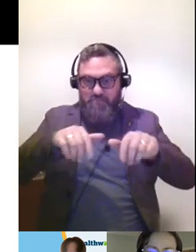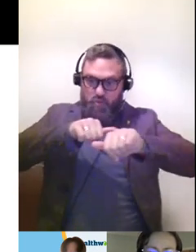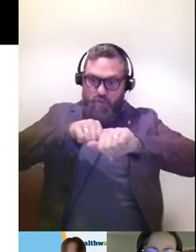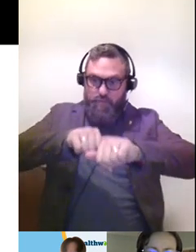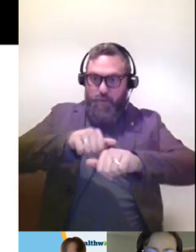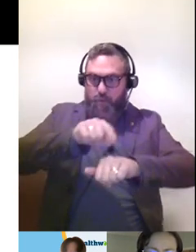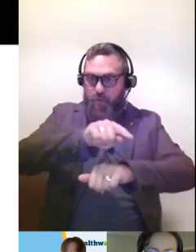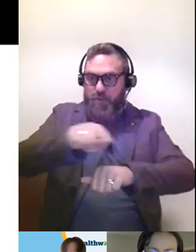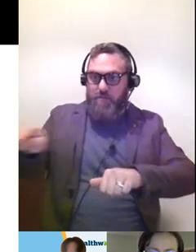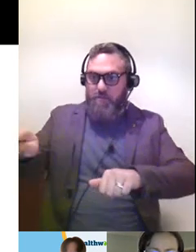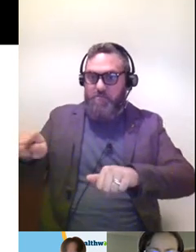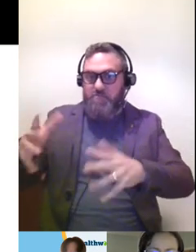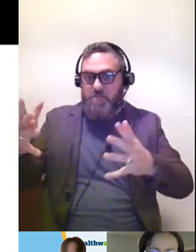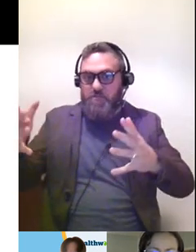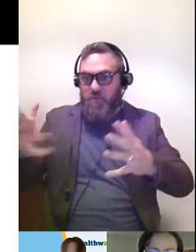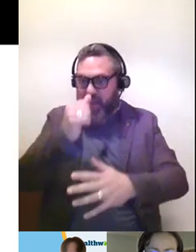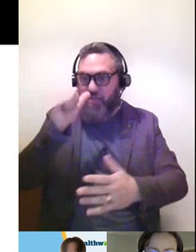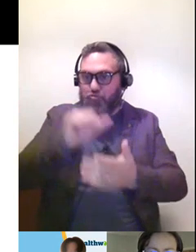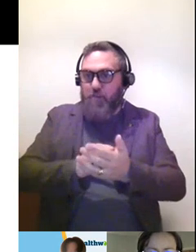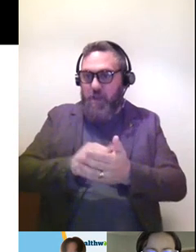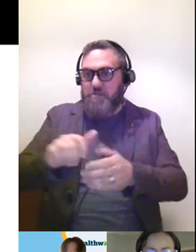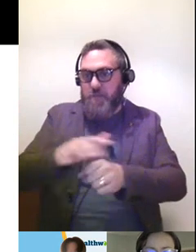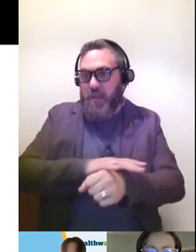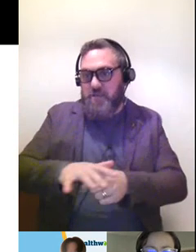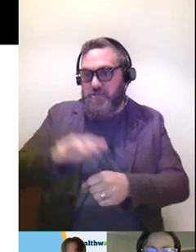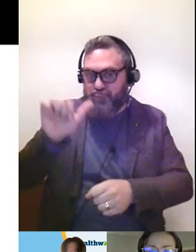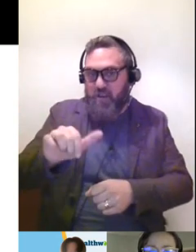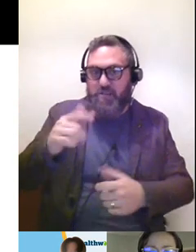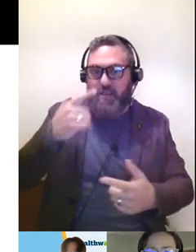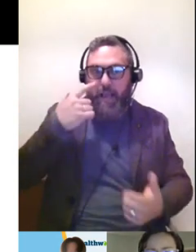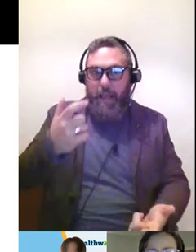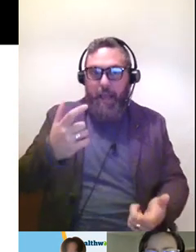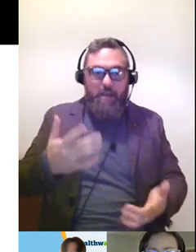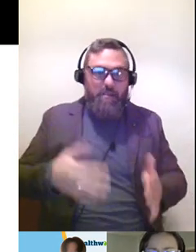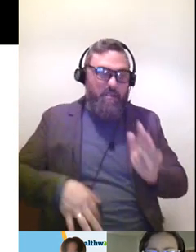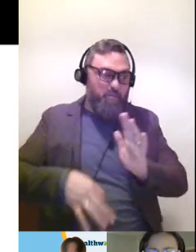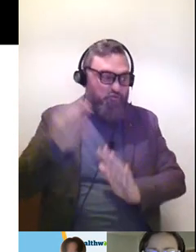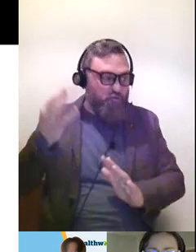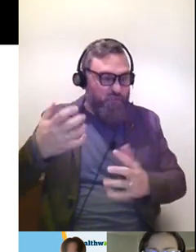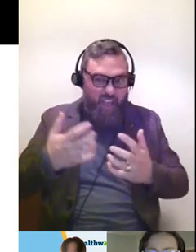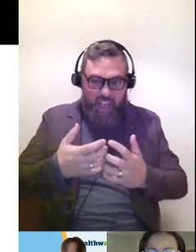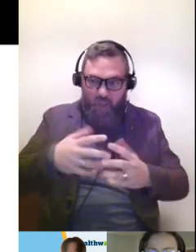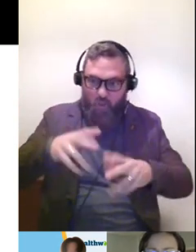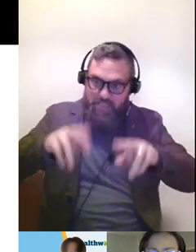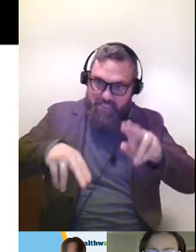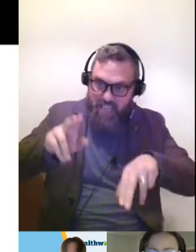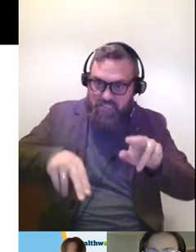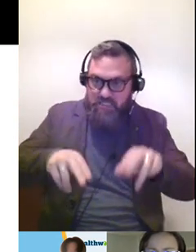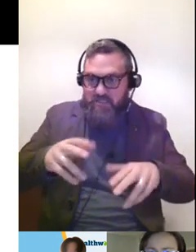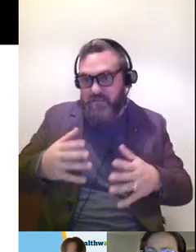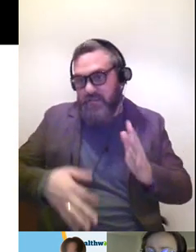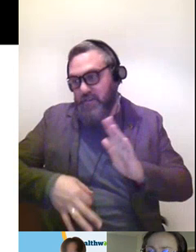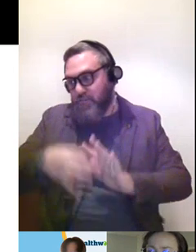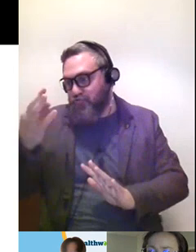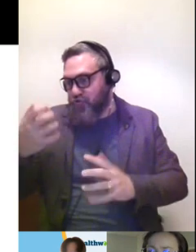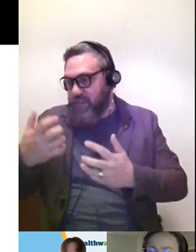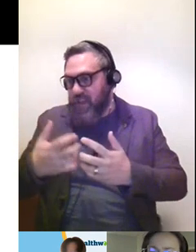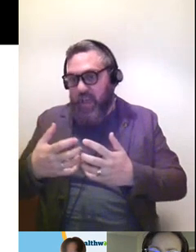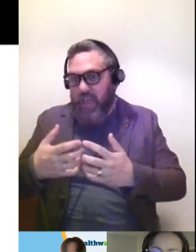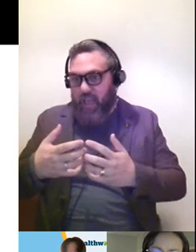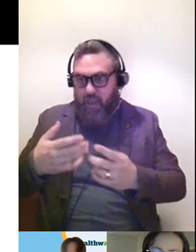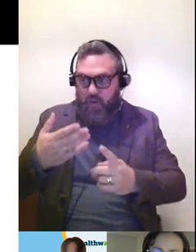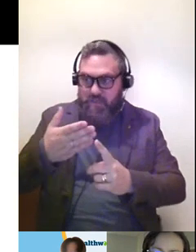to access the right care in the right place. So that's improving the way that we make assessments for people, the way that we'll try and